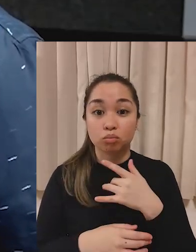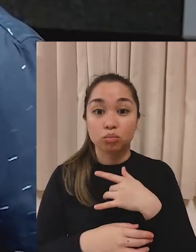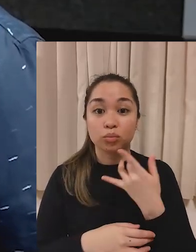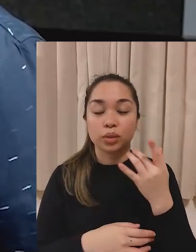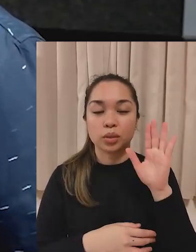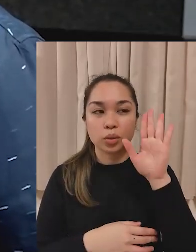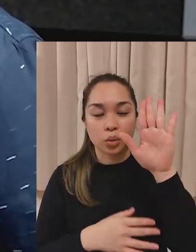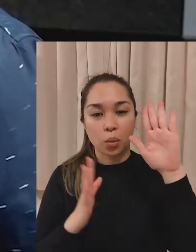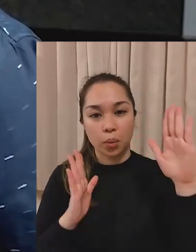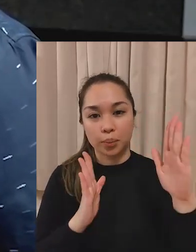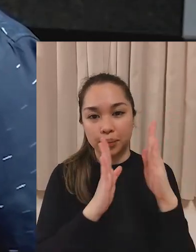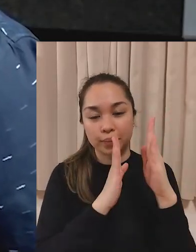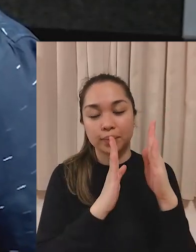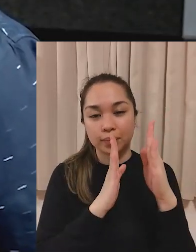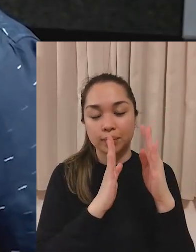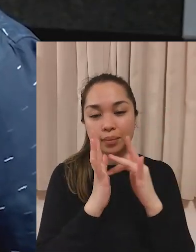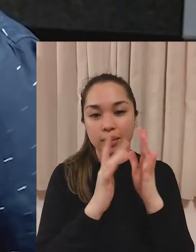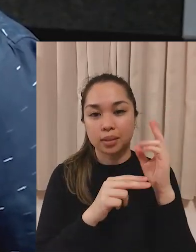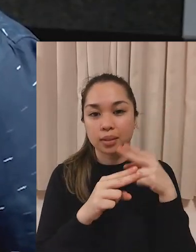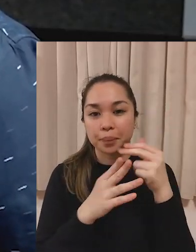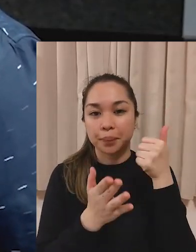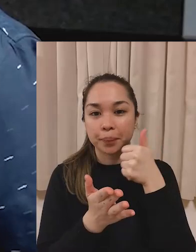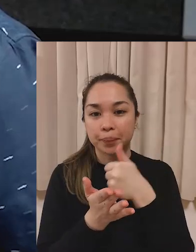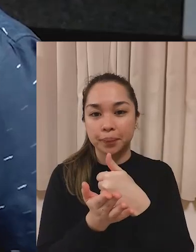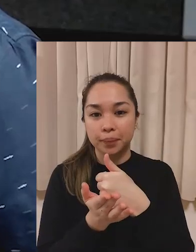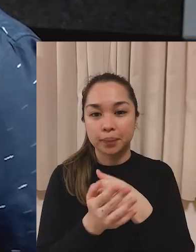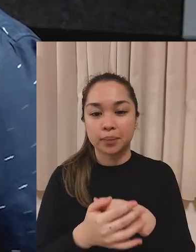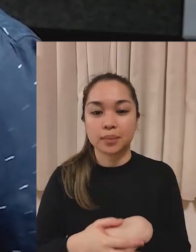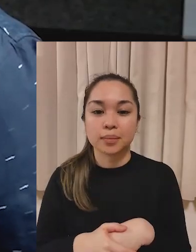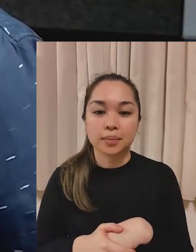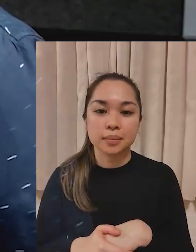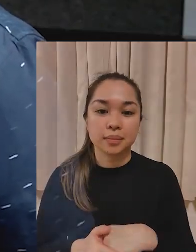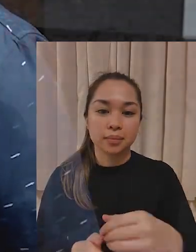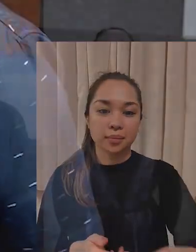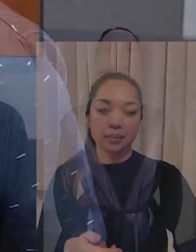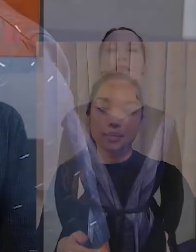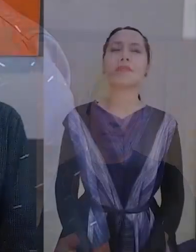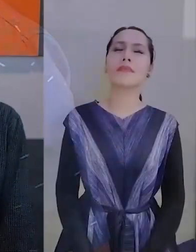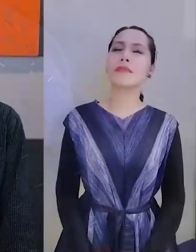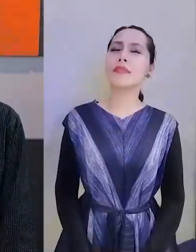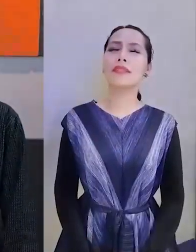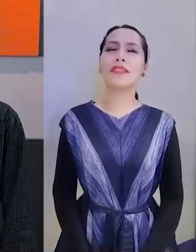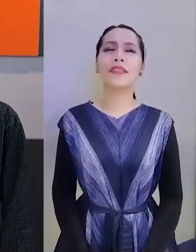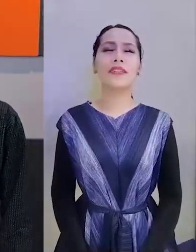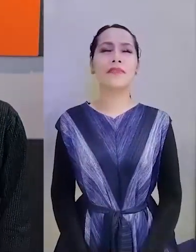presence. In Jesus' name we pray. Amen.